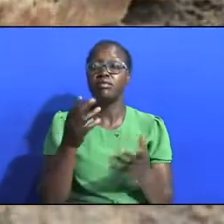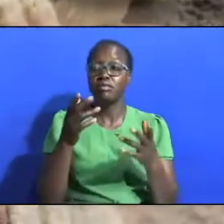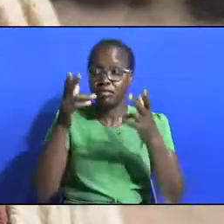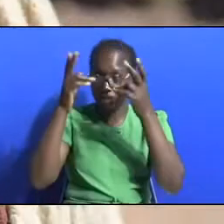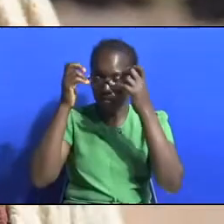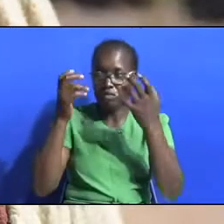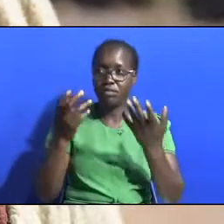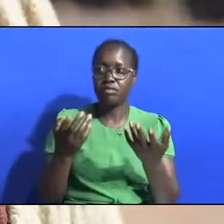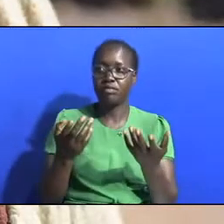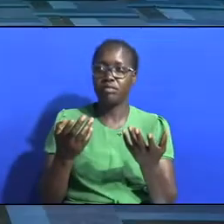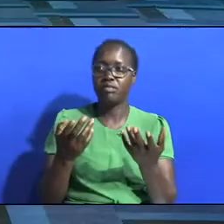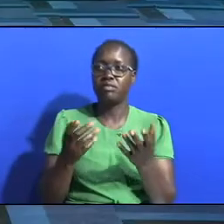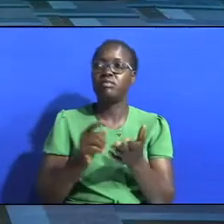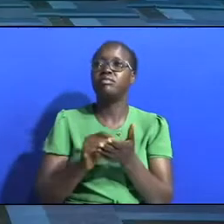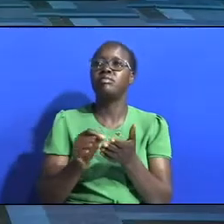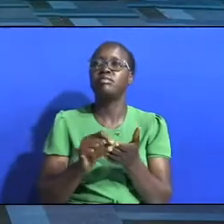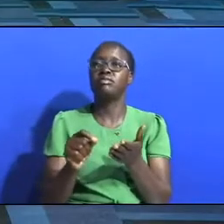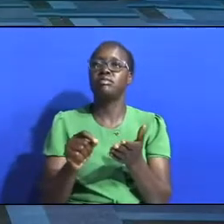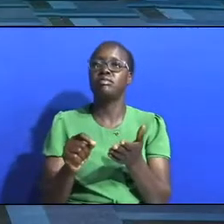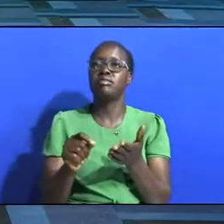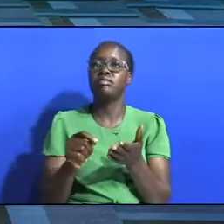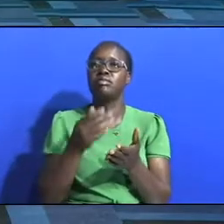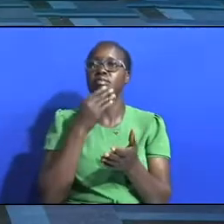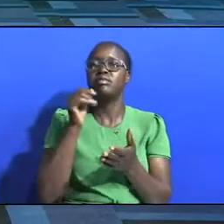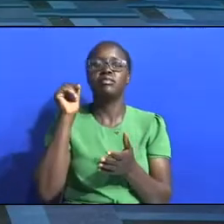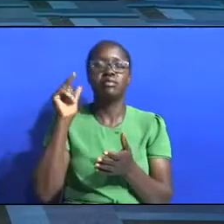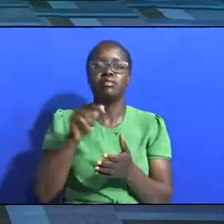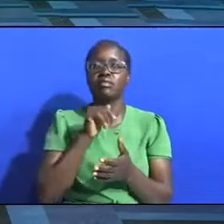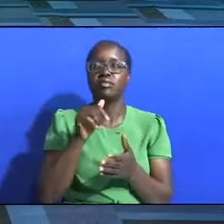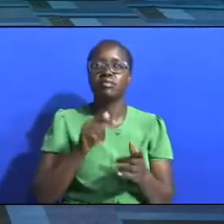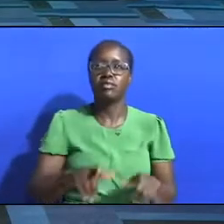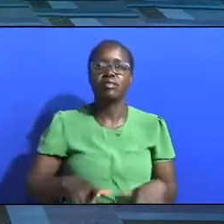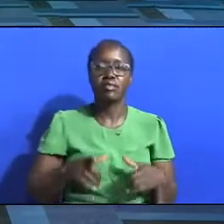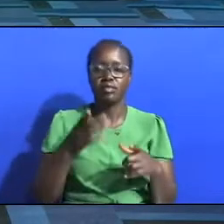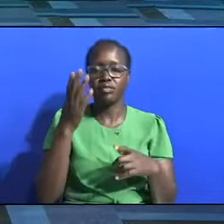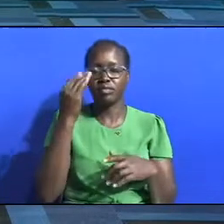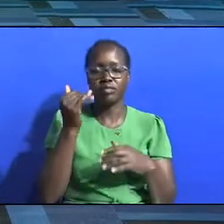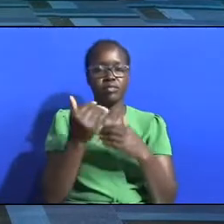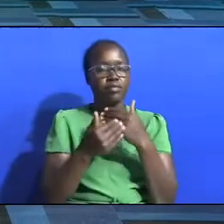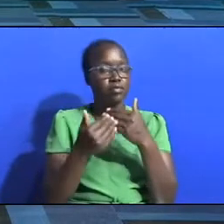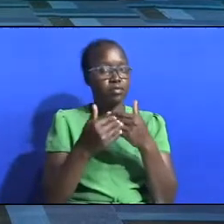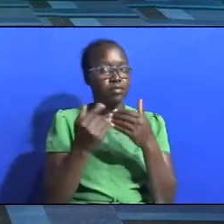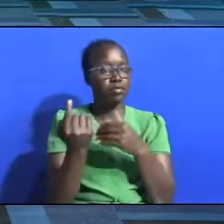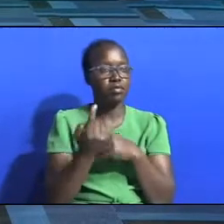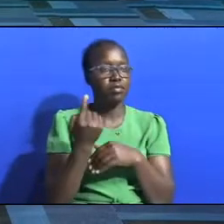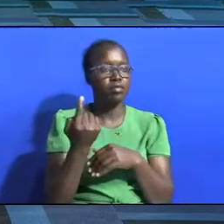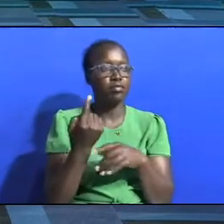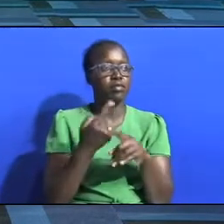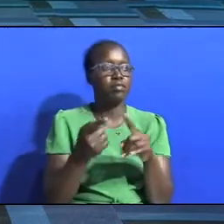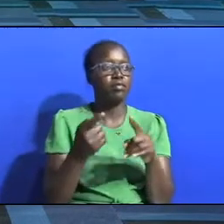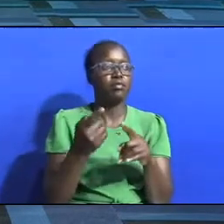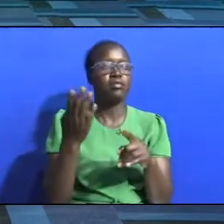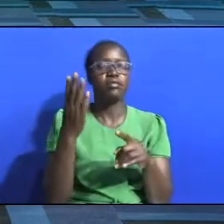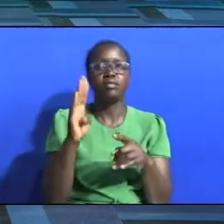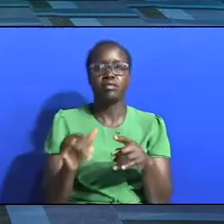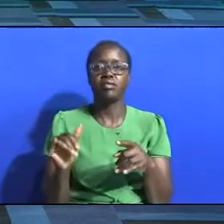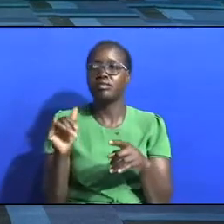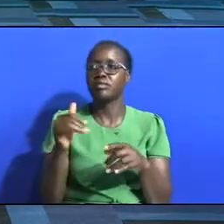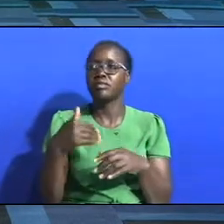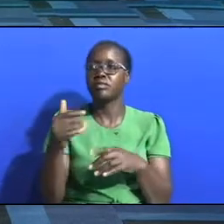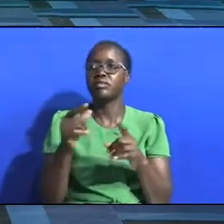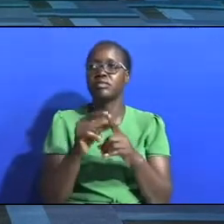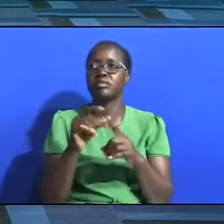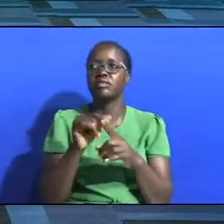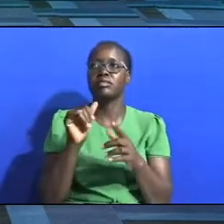Satan, it is written, man shall not live by bread alone, but by